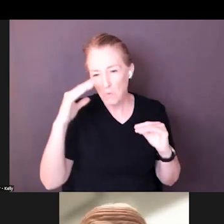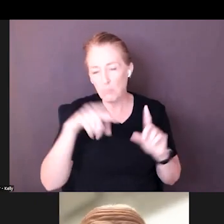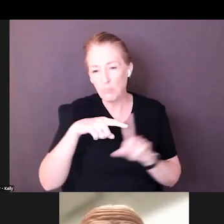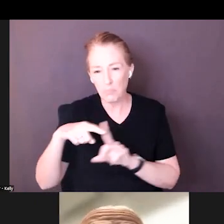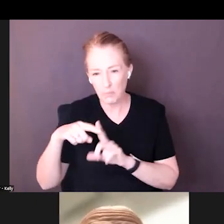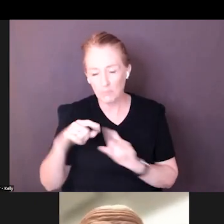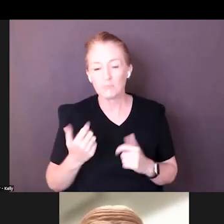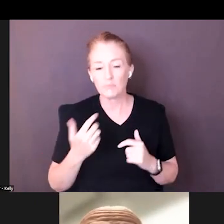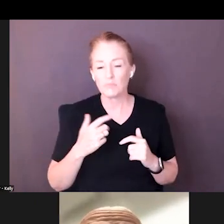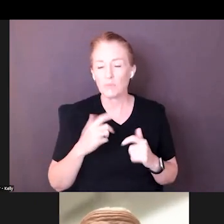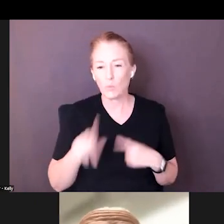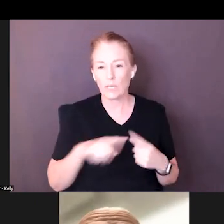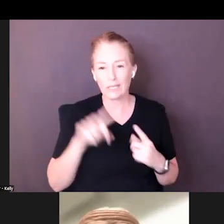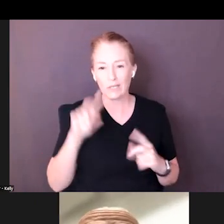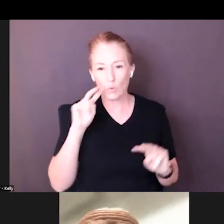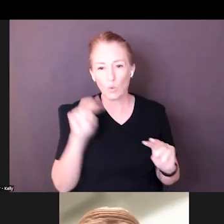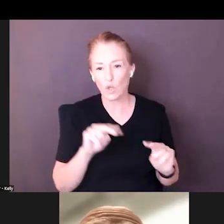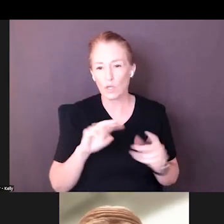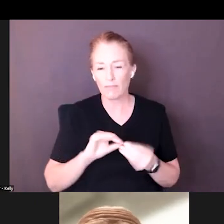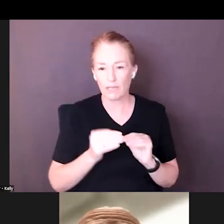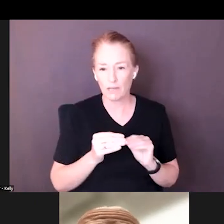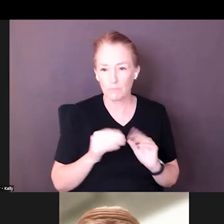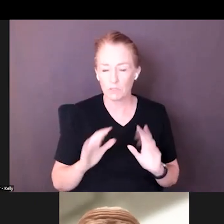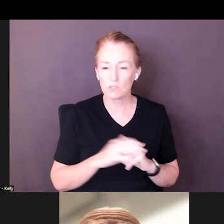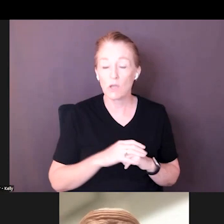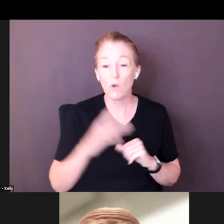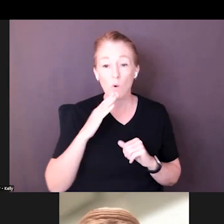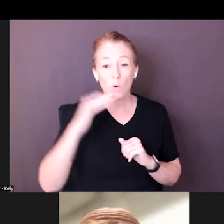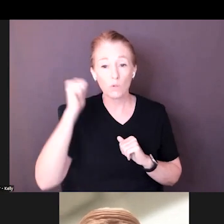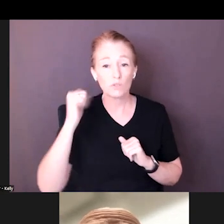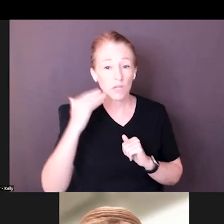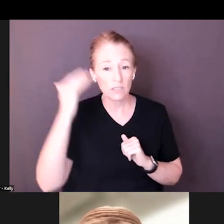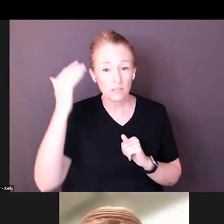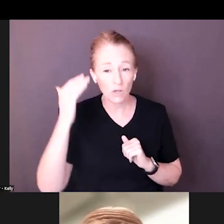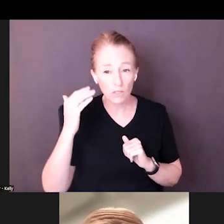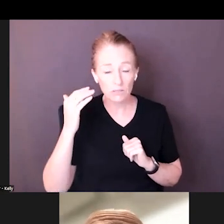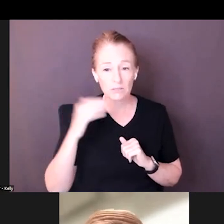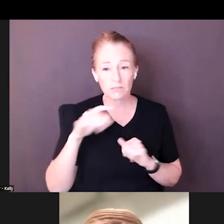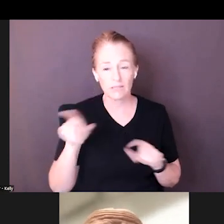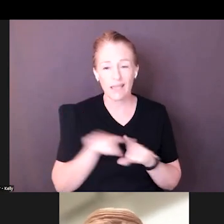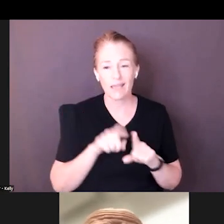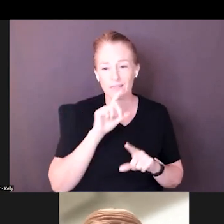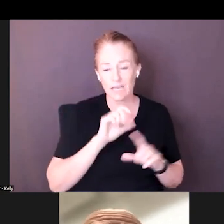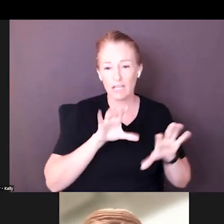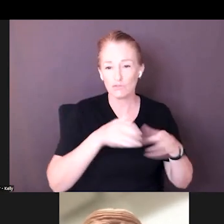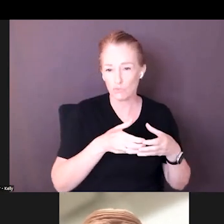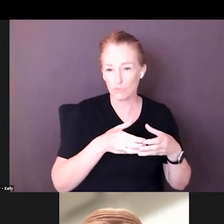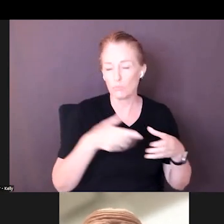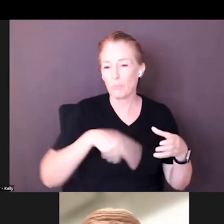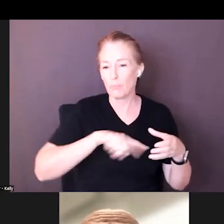This is not the optimism. Older adults as an age group had the